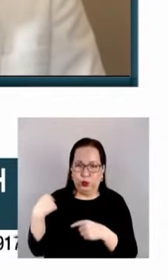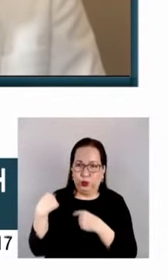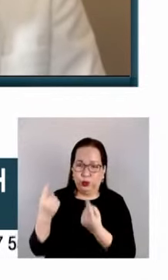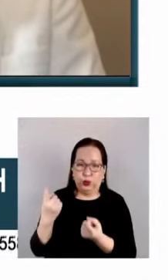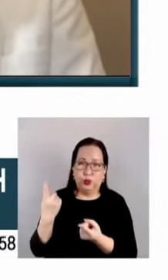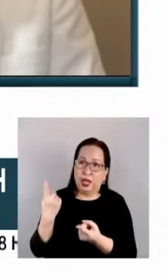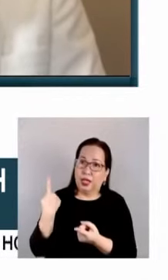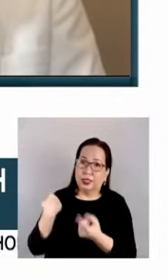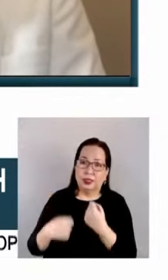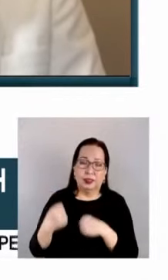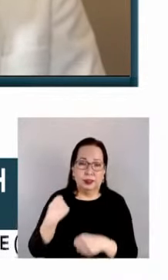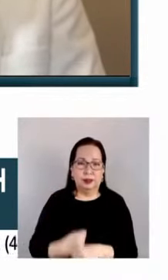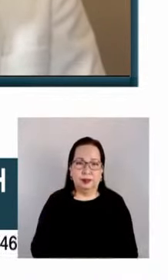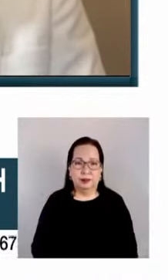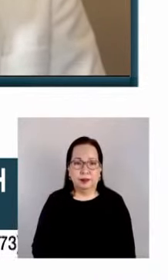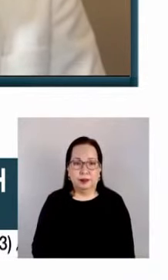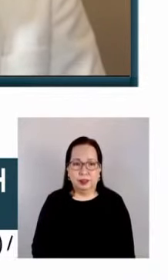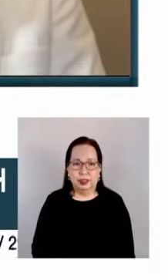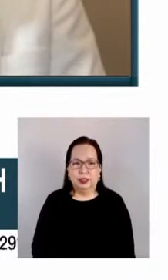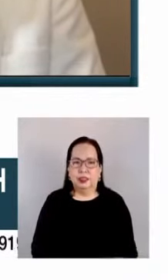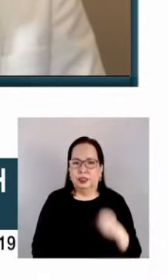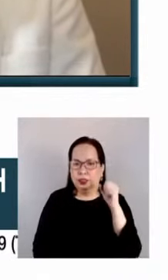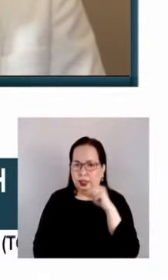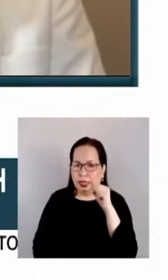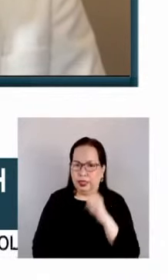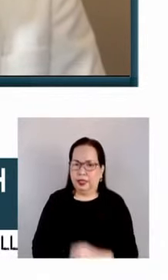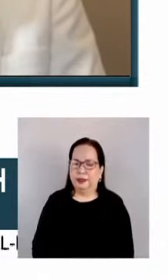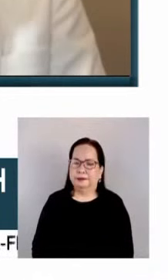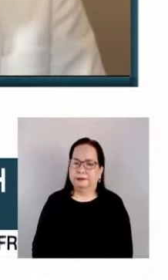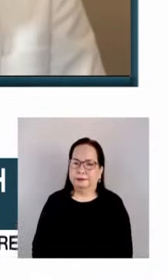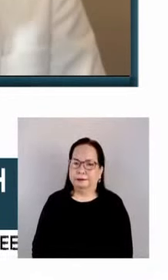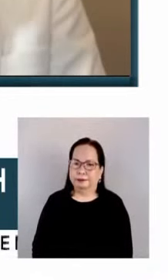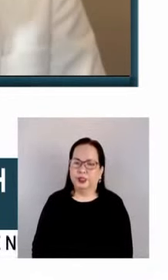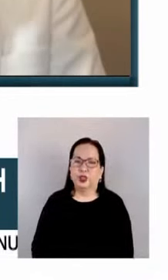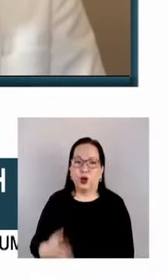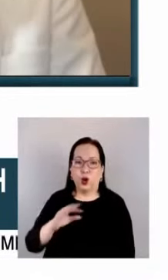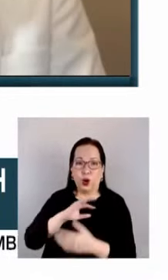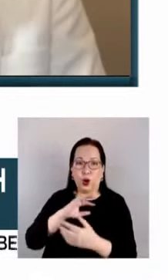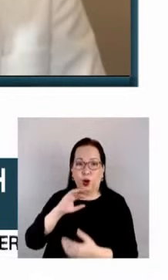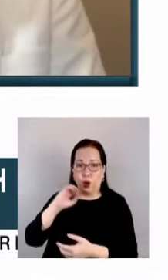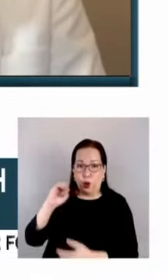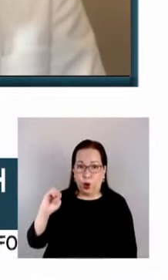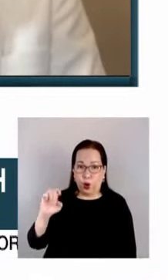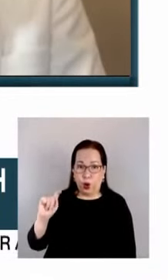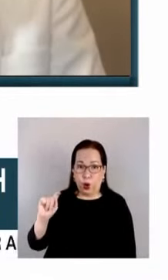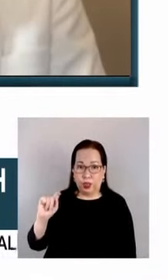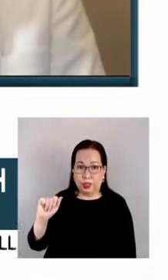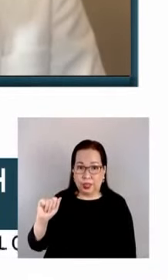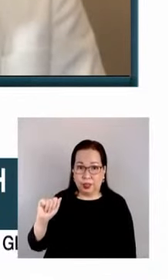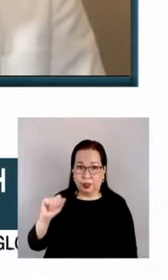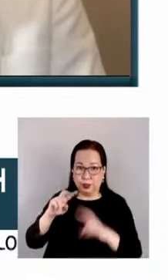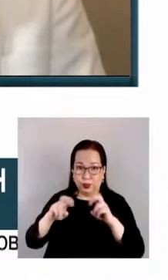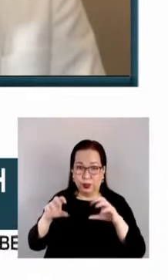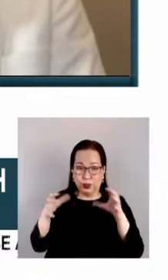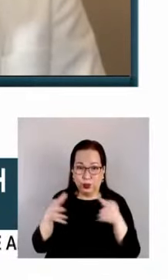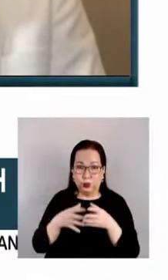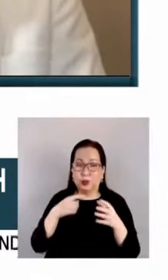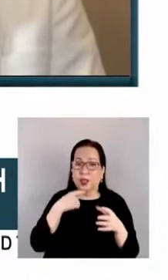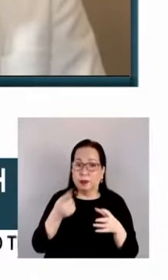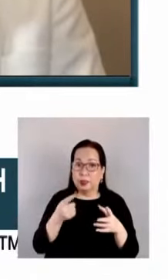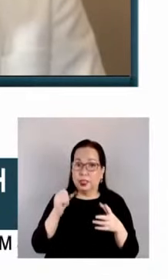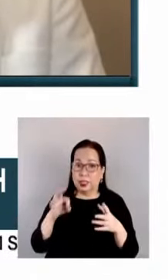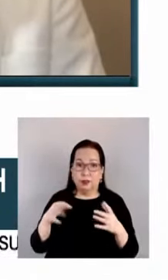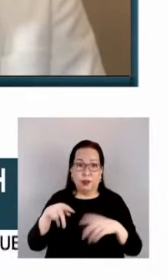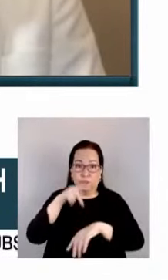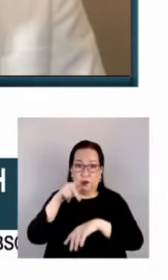year. All right. So Okta Research Group also saying that if our borders remain